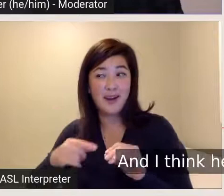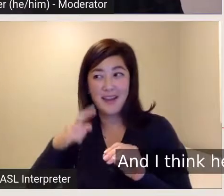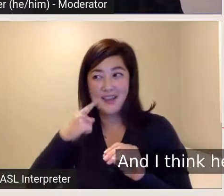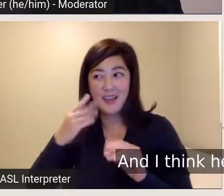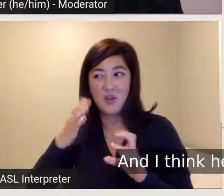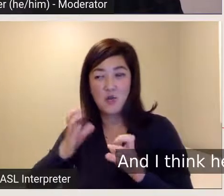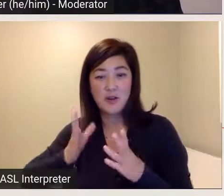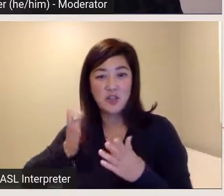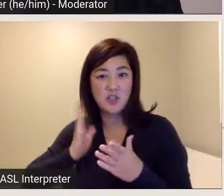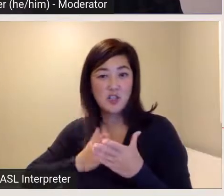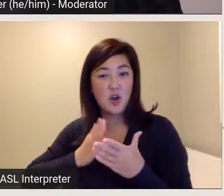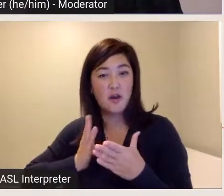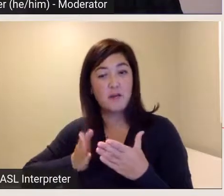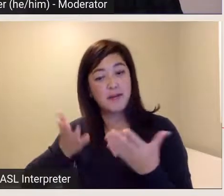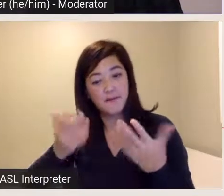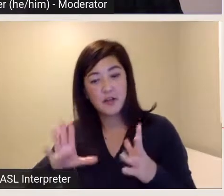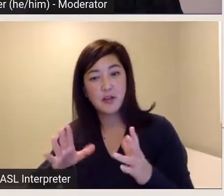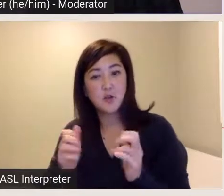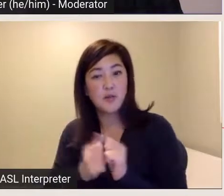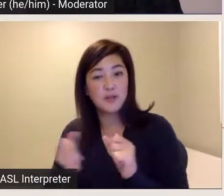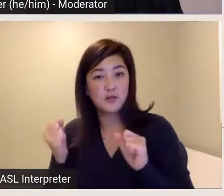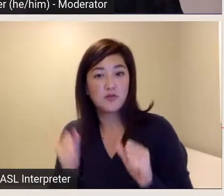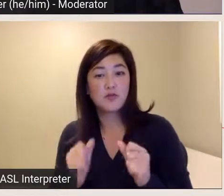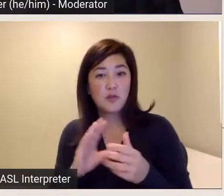think he did just that.